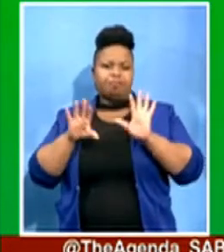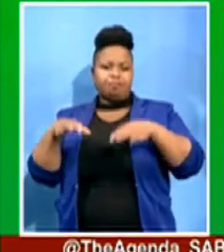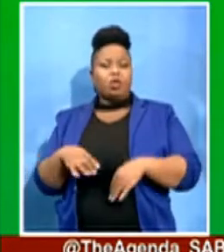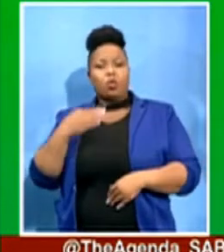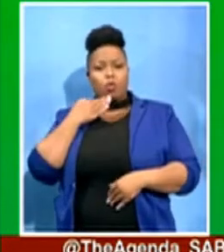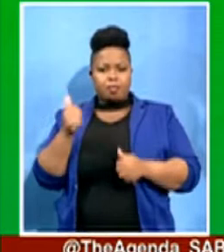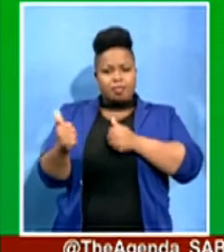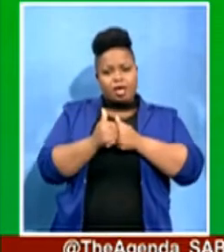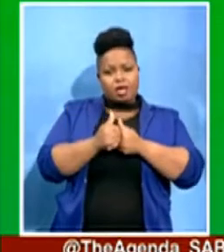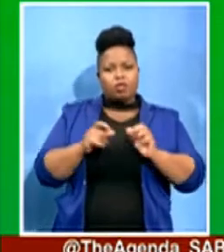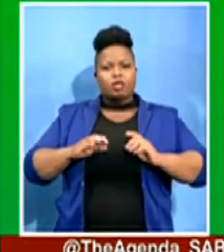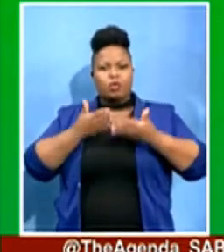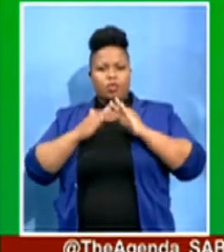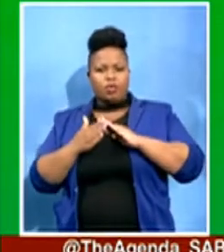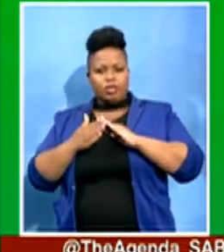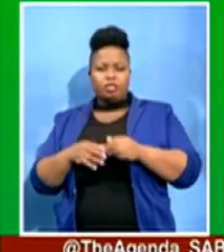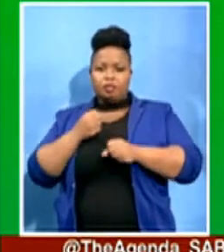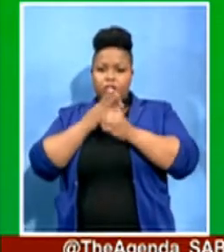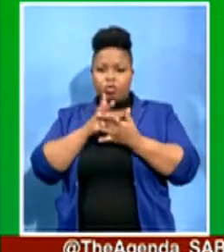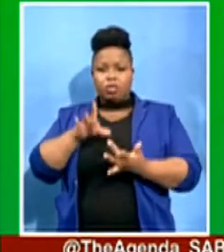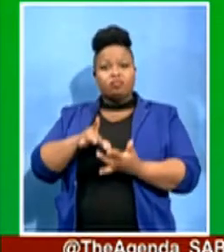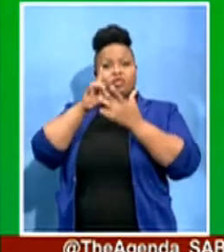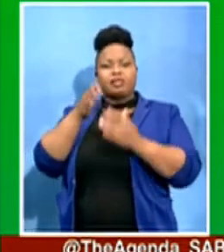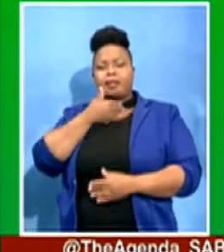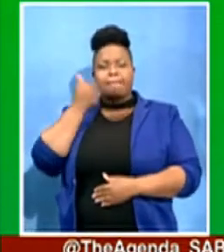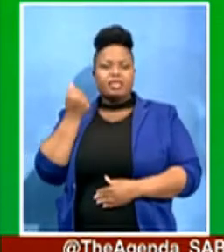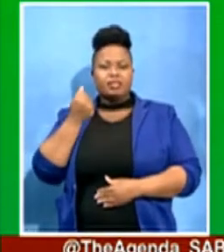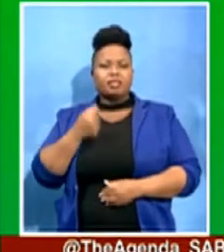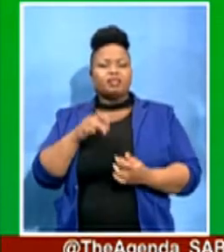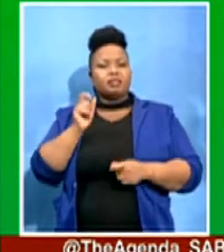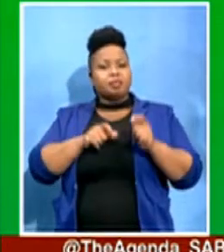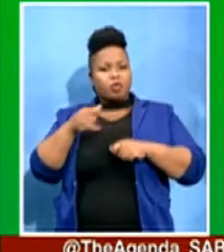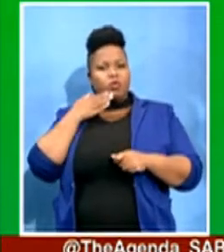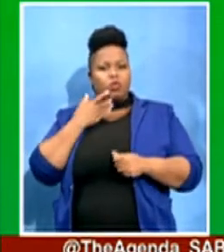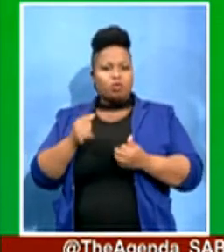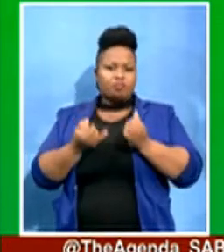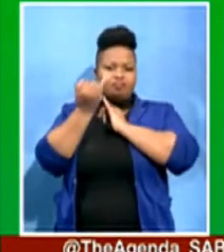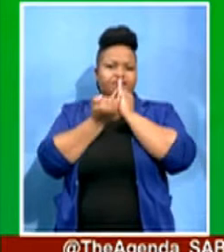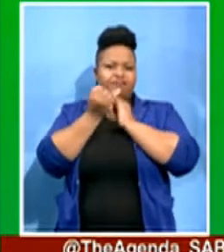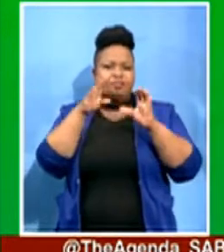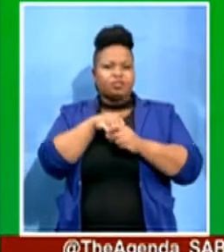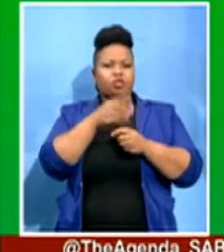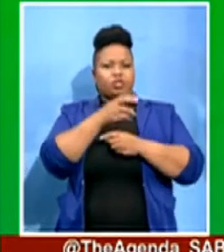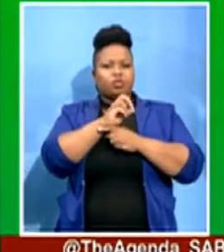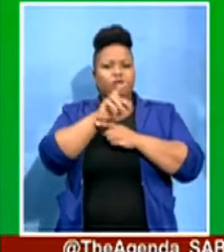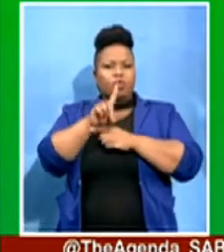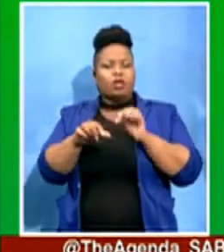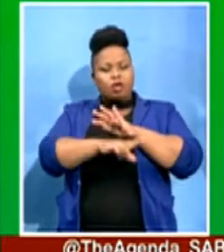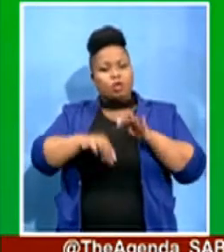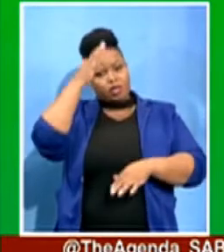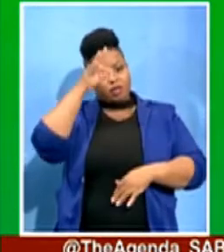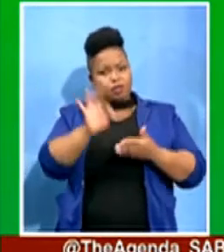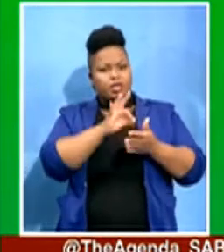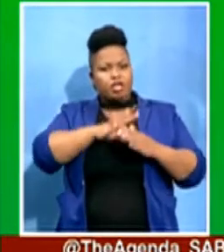elect the very best candidates to contest the 2021 local government elections. By following this course of